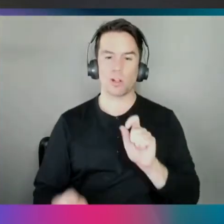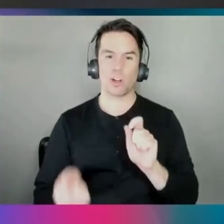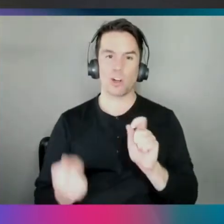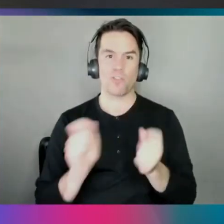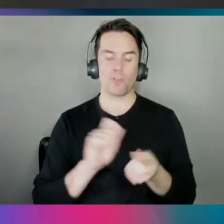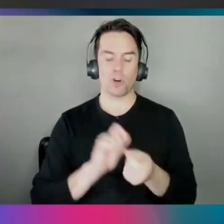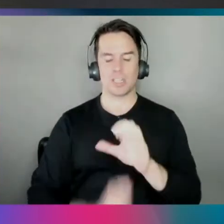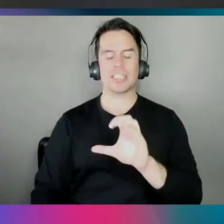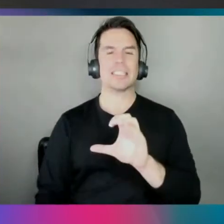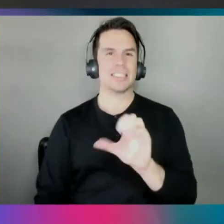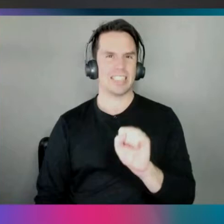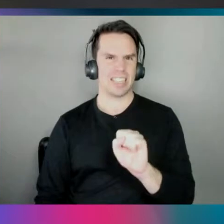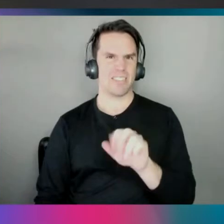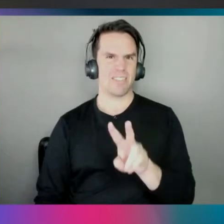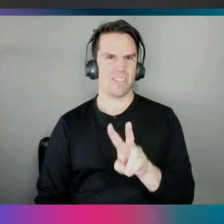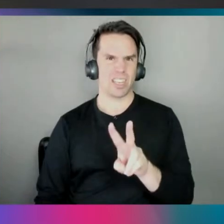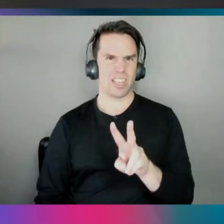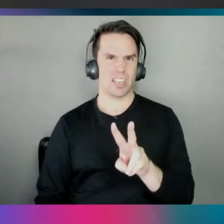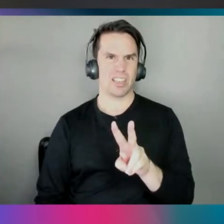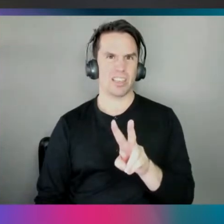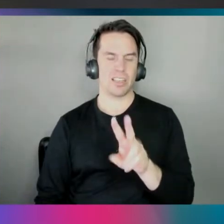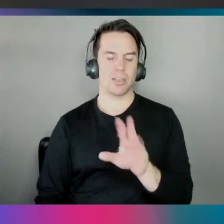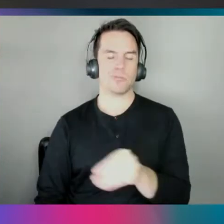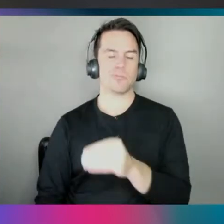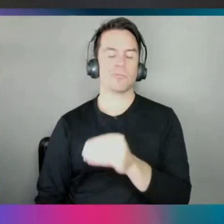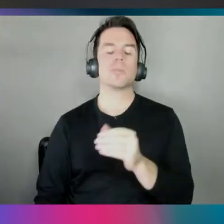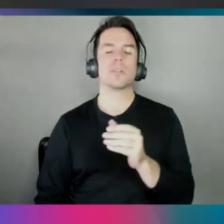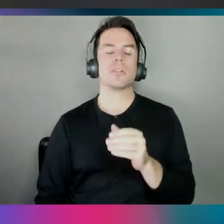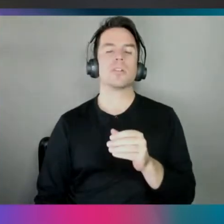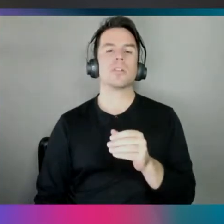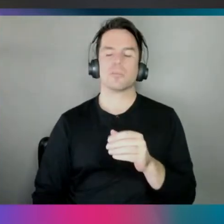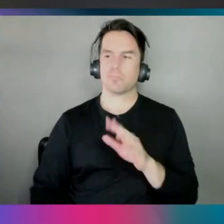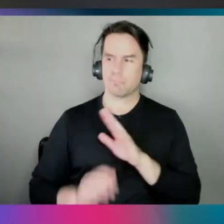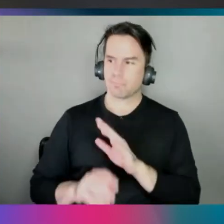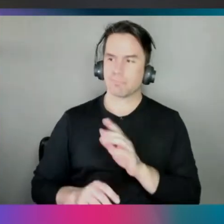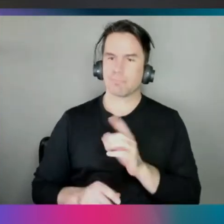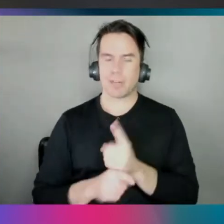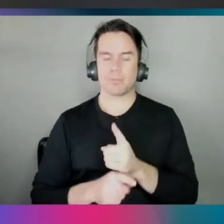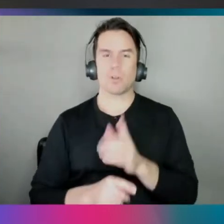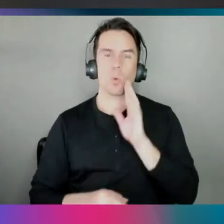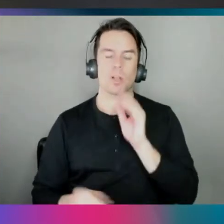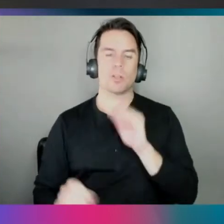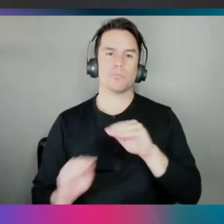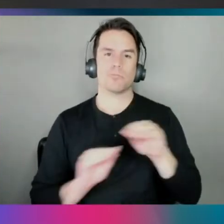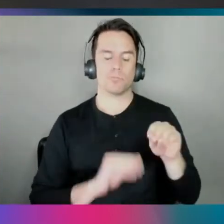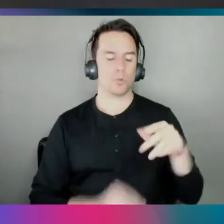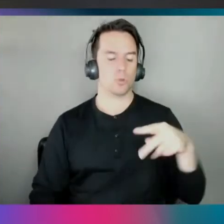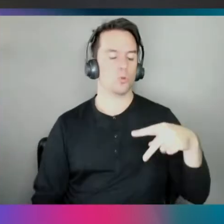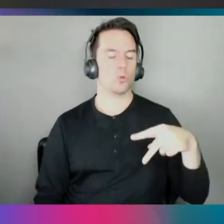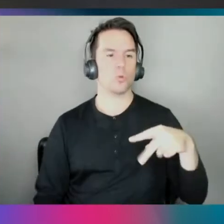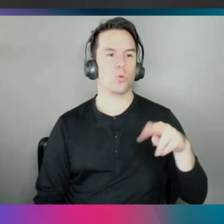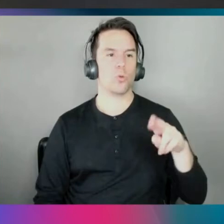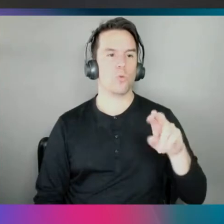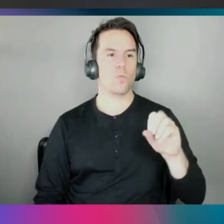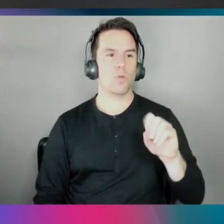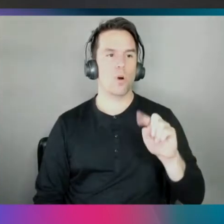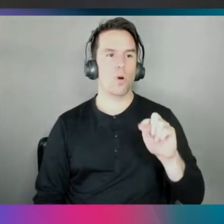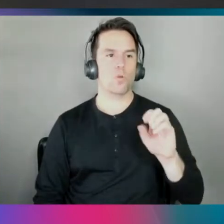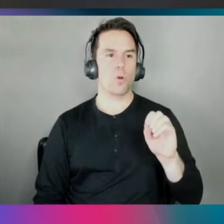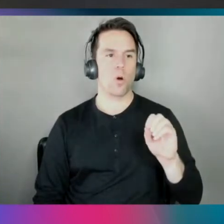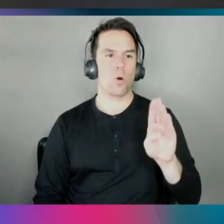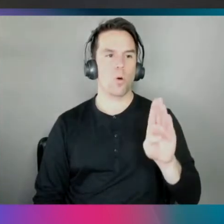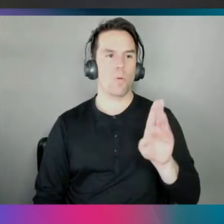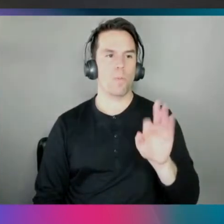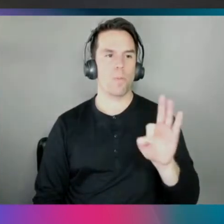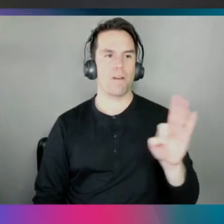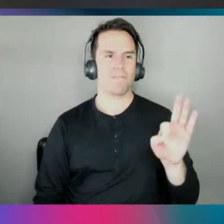information. Okay. We're going to convert that to value. Yeah, exactly, and then to convert that to the protobuf. So why do we do the converting to